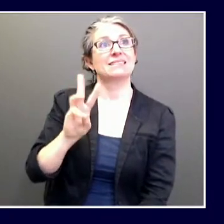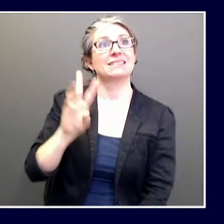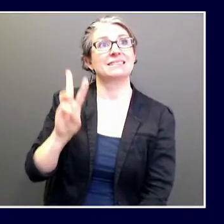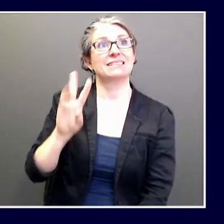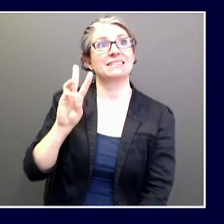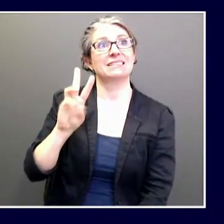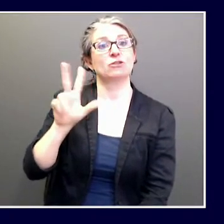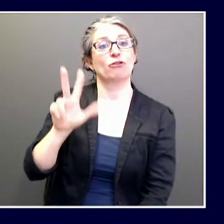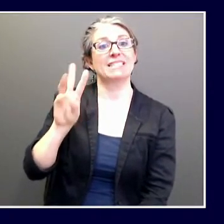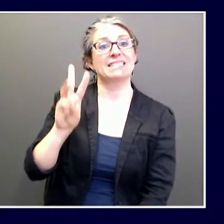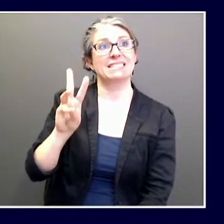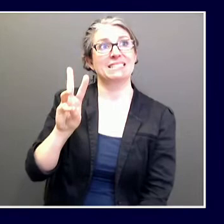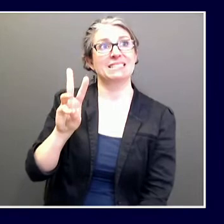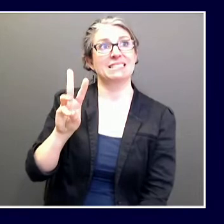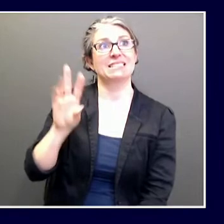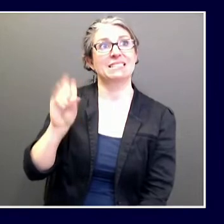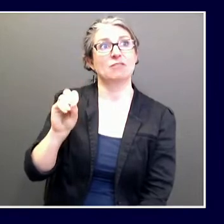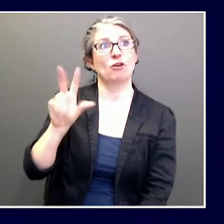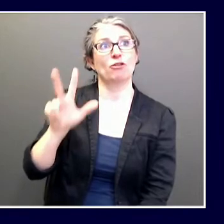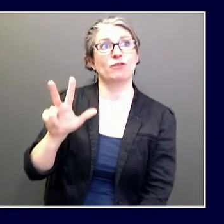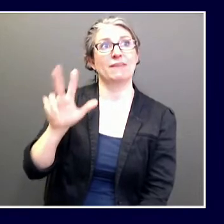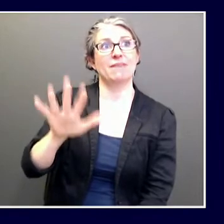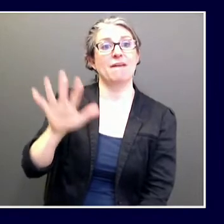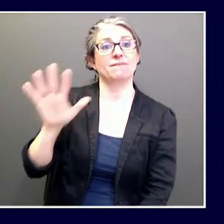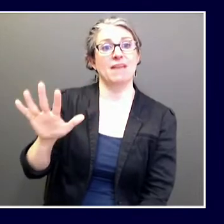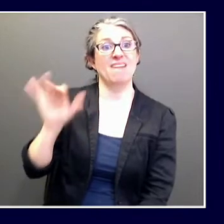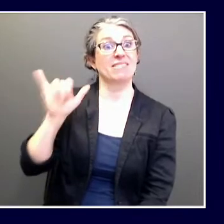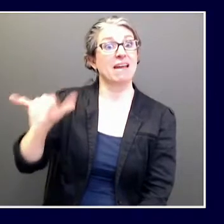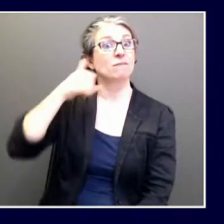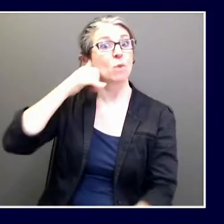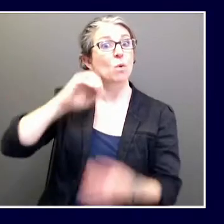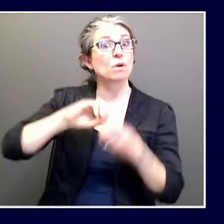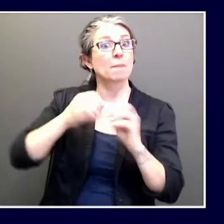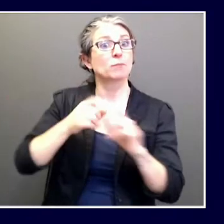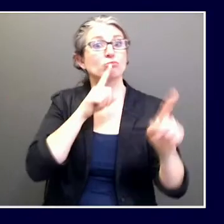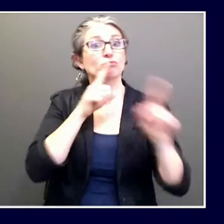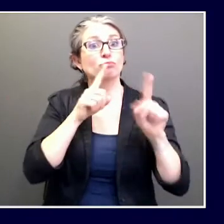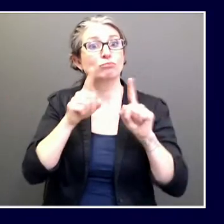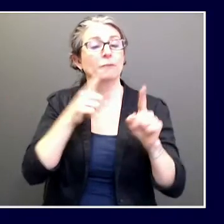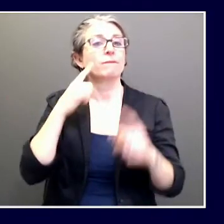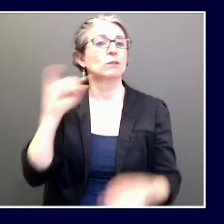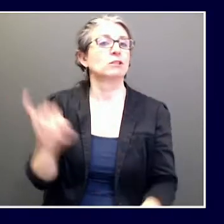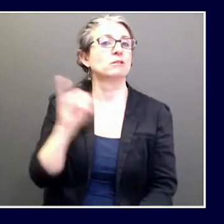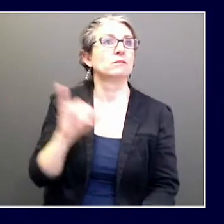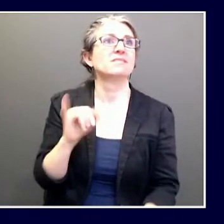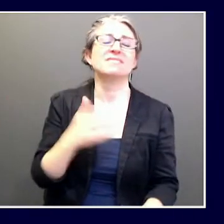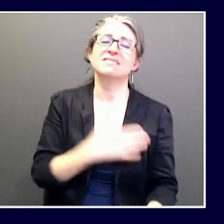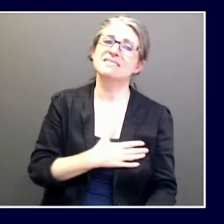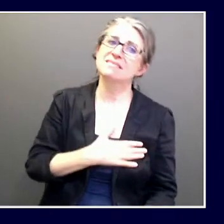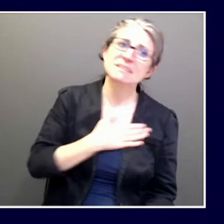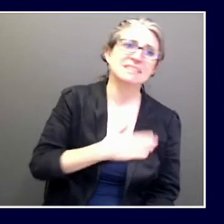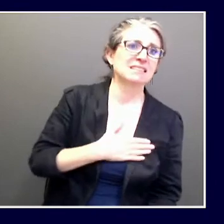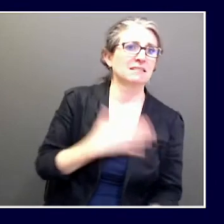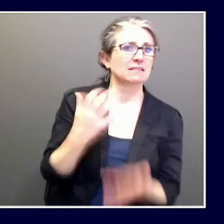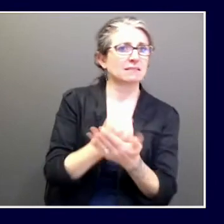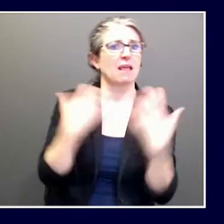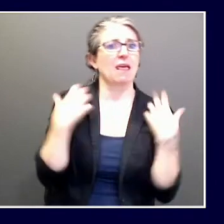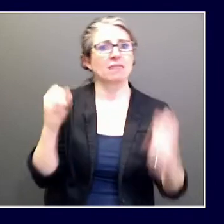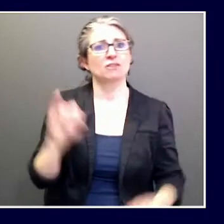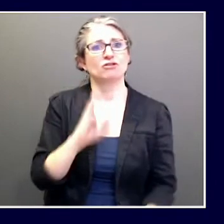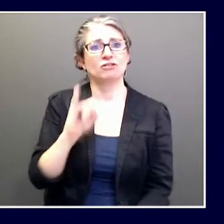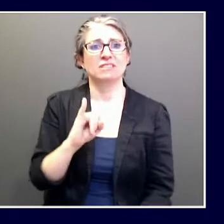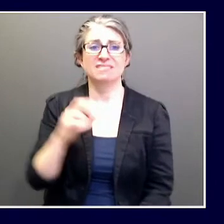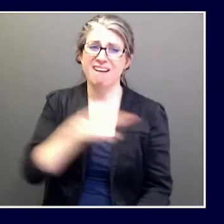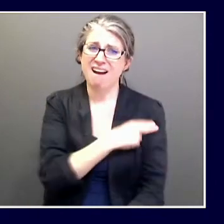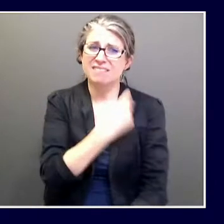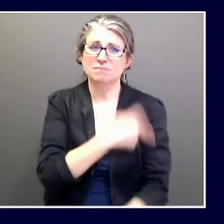1-866-636-0355. Healthcare coverage couldn't be more important than ever. So thank you. Thank you, Commissioner. Thanks to all of our colleagues in the media,